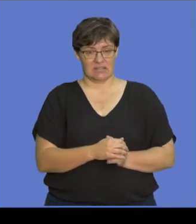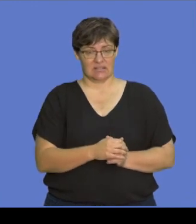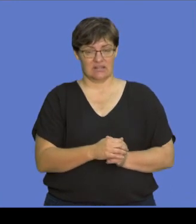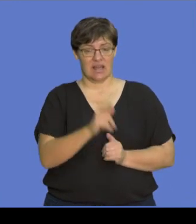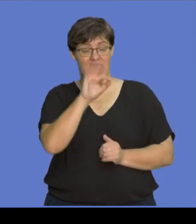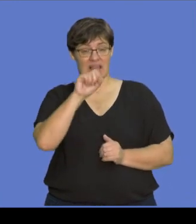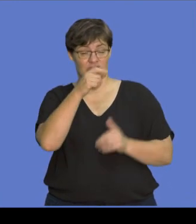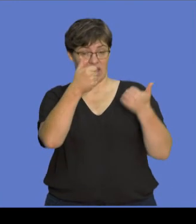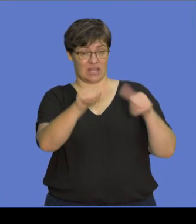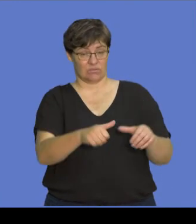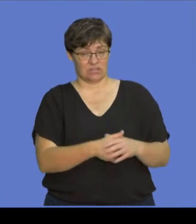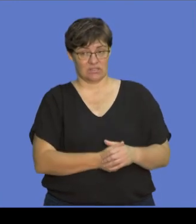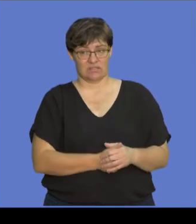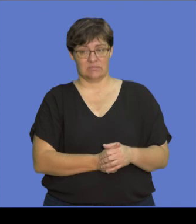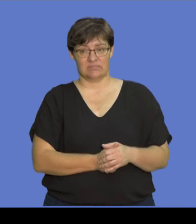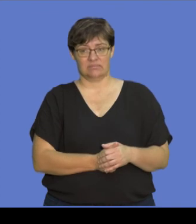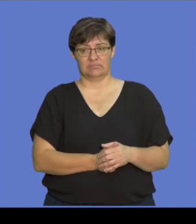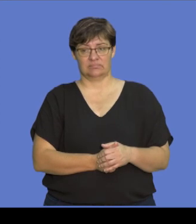our ledger account,